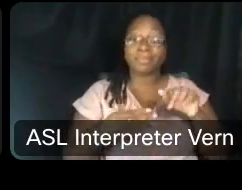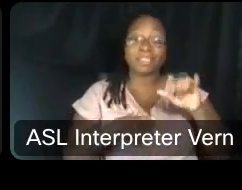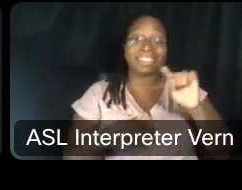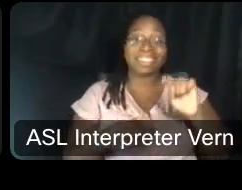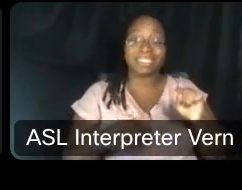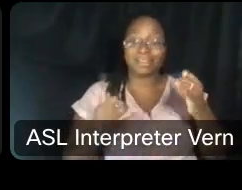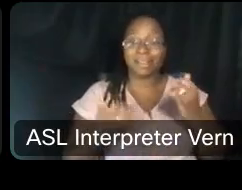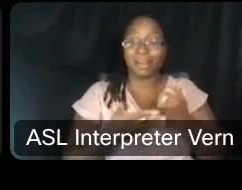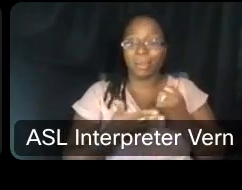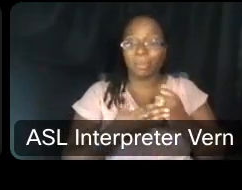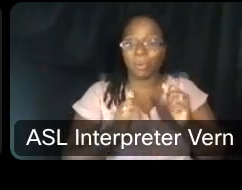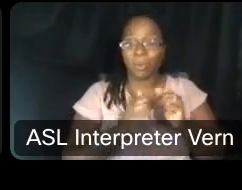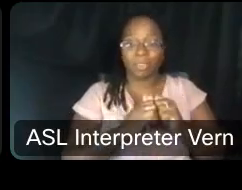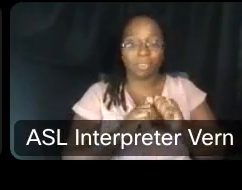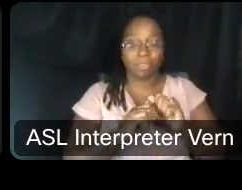evaluation.